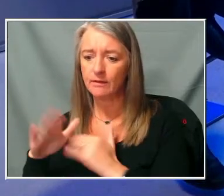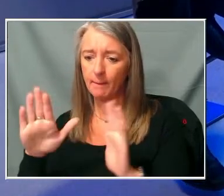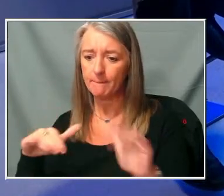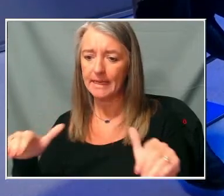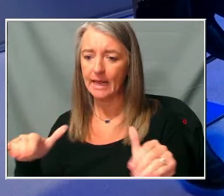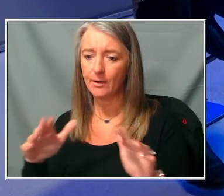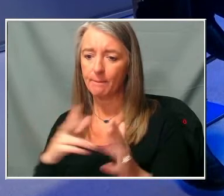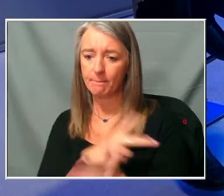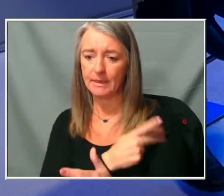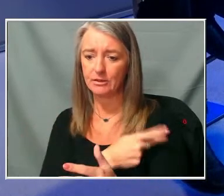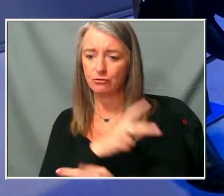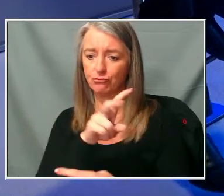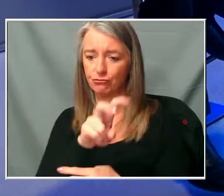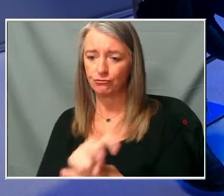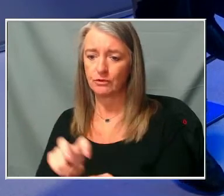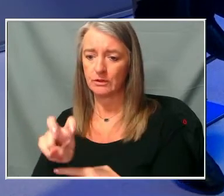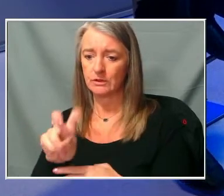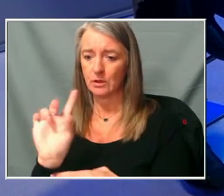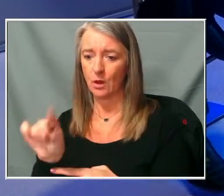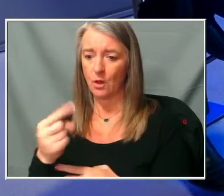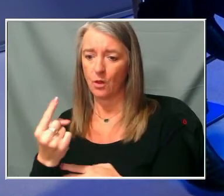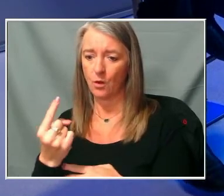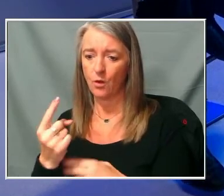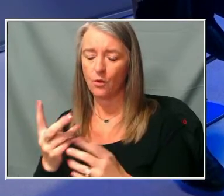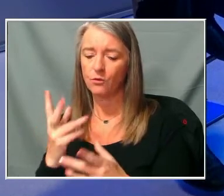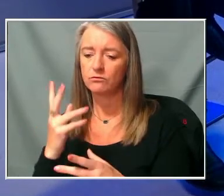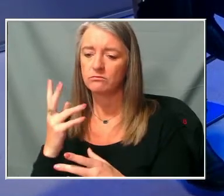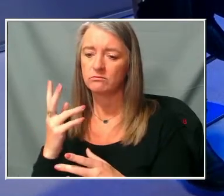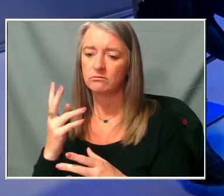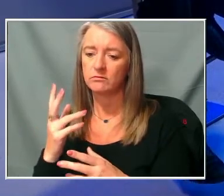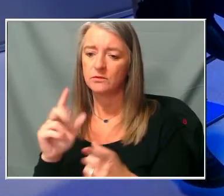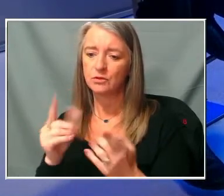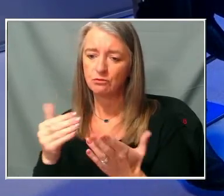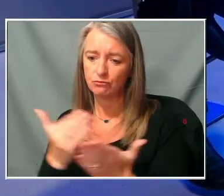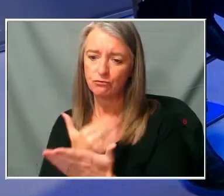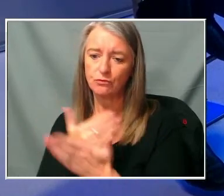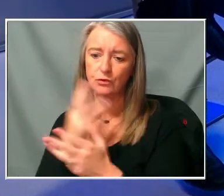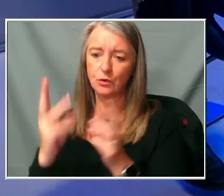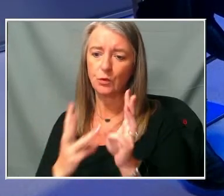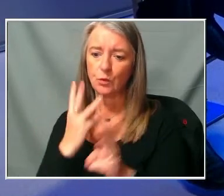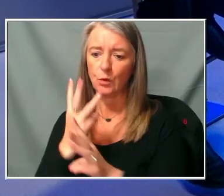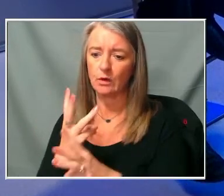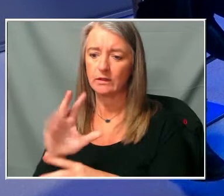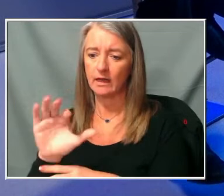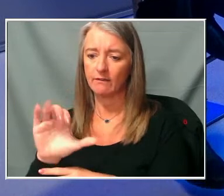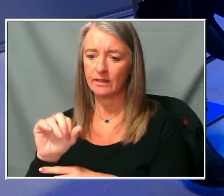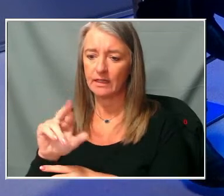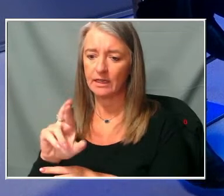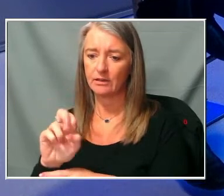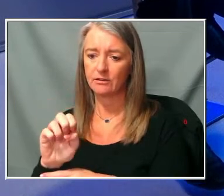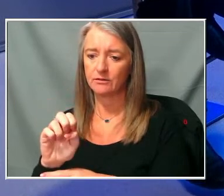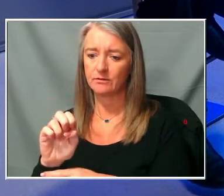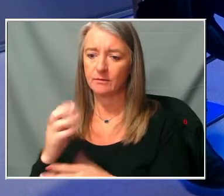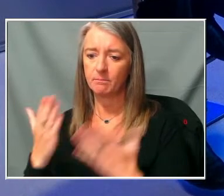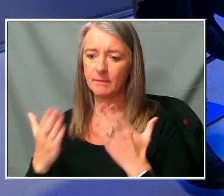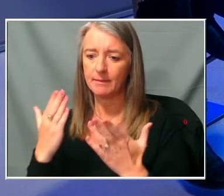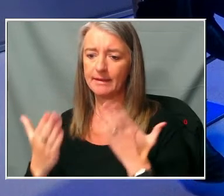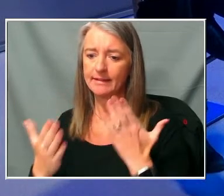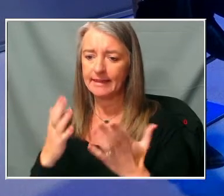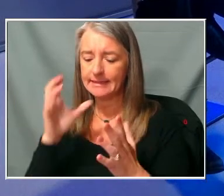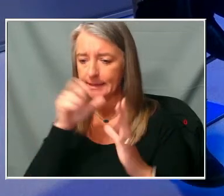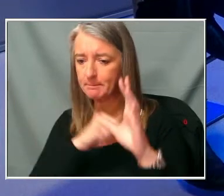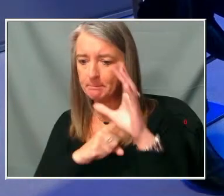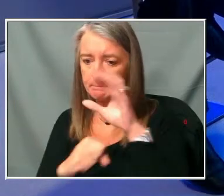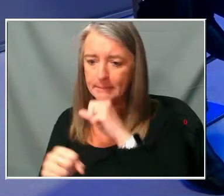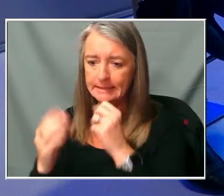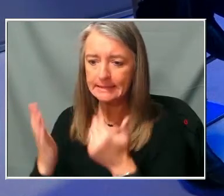to transition alone over into this new world of care, that there might be things that might get missed.